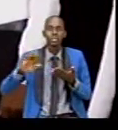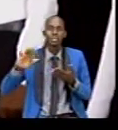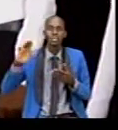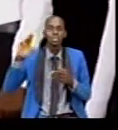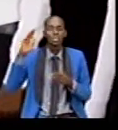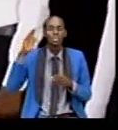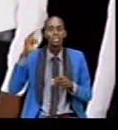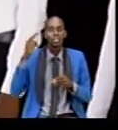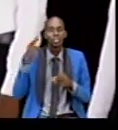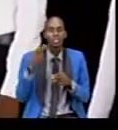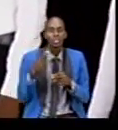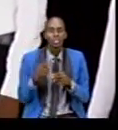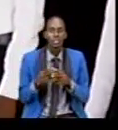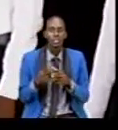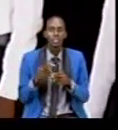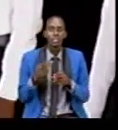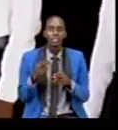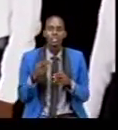holy